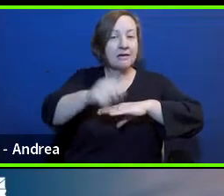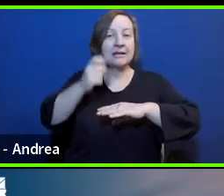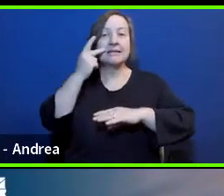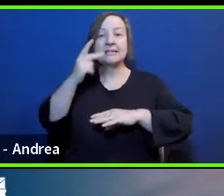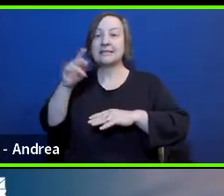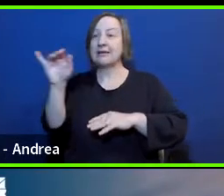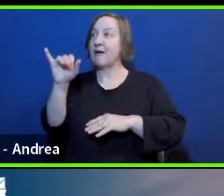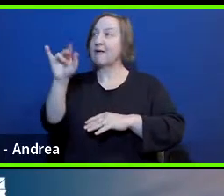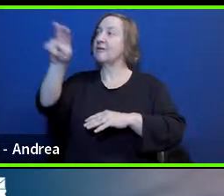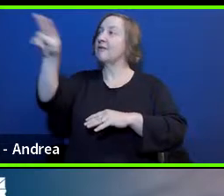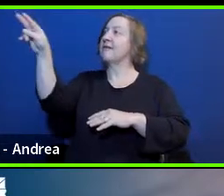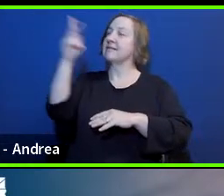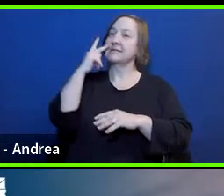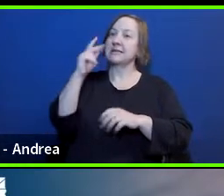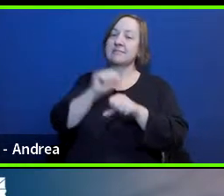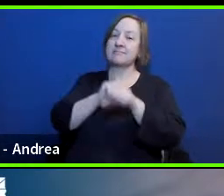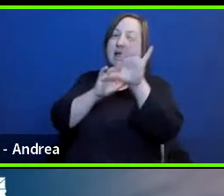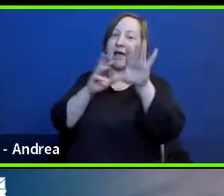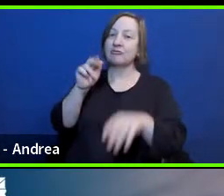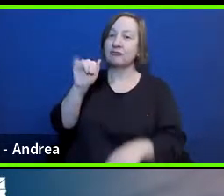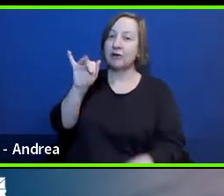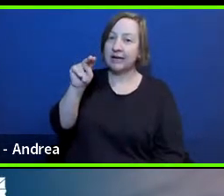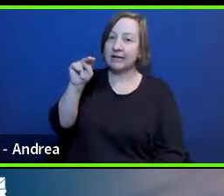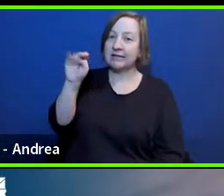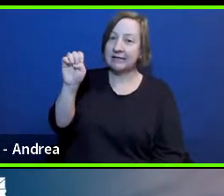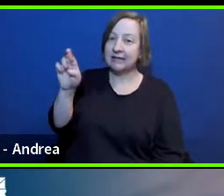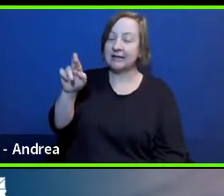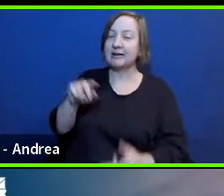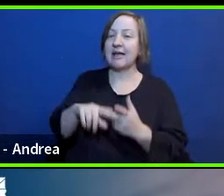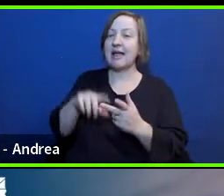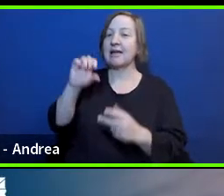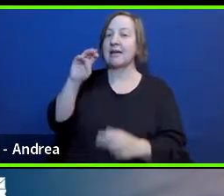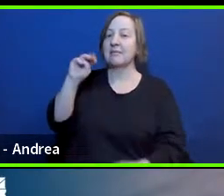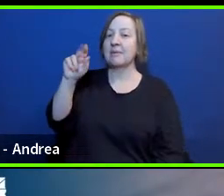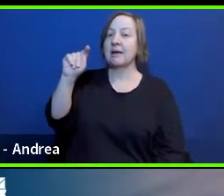just really pleasant. I'm going to pass it to Meg.